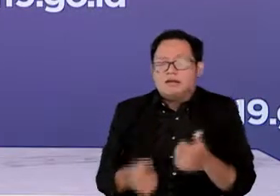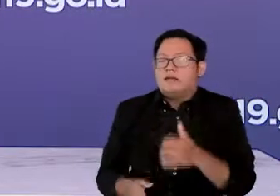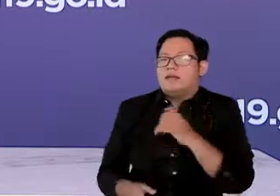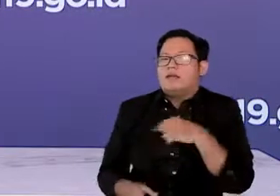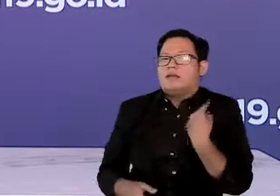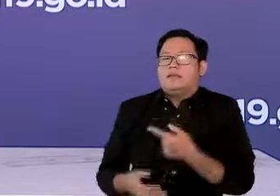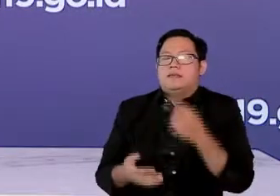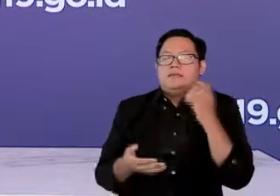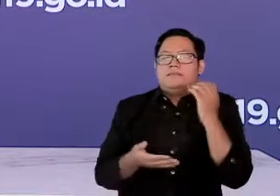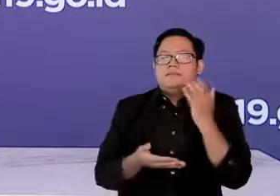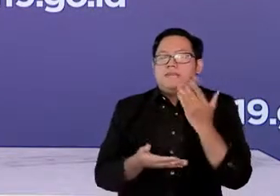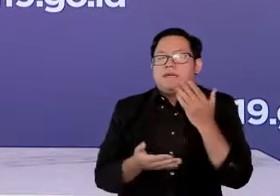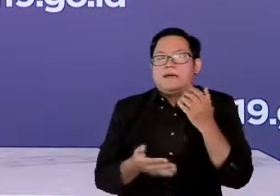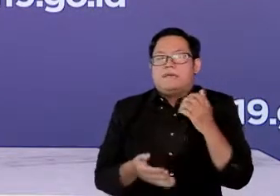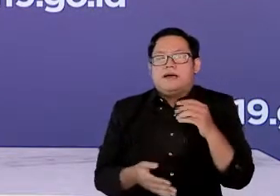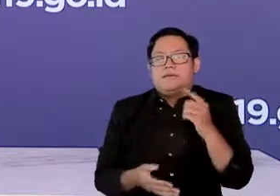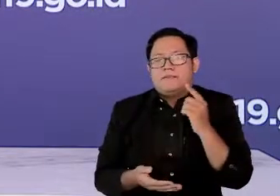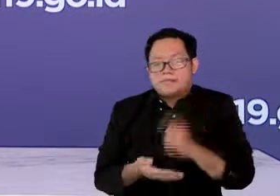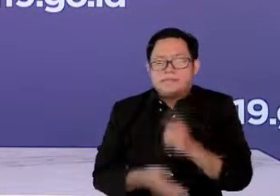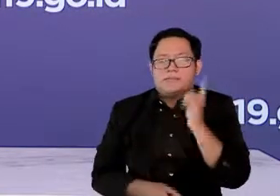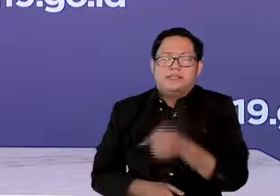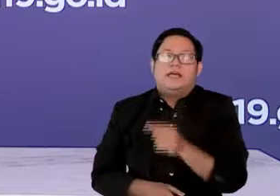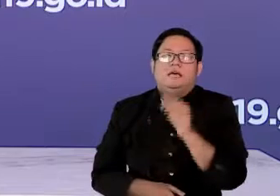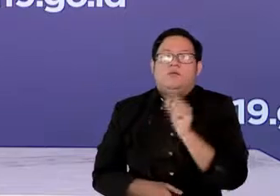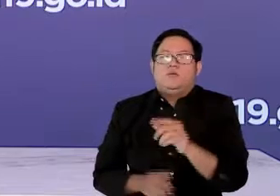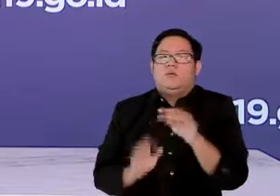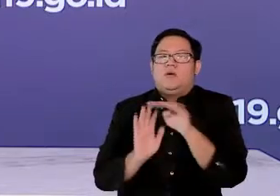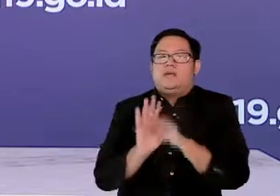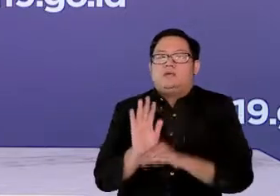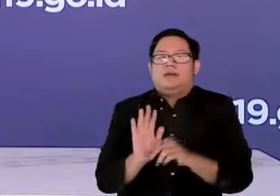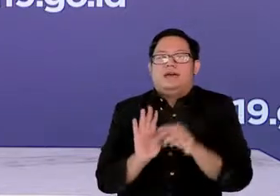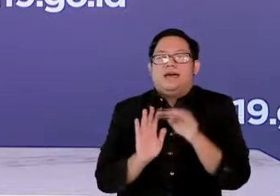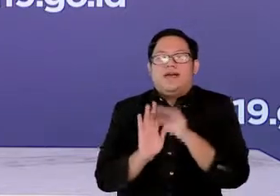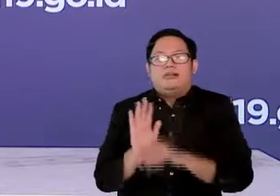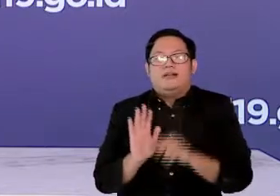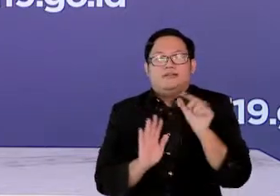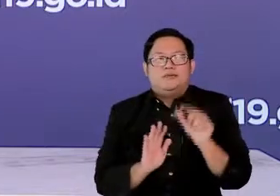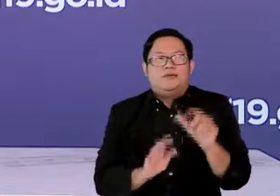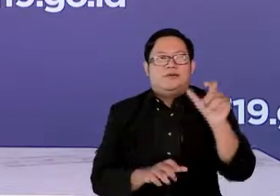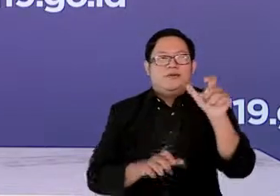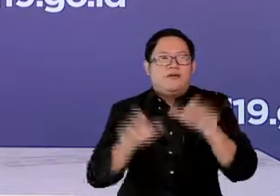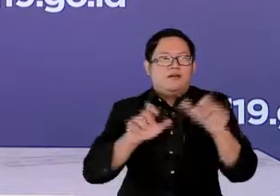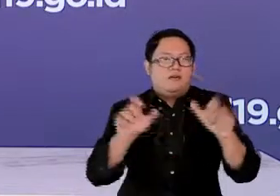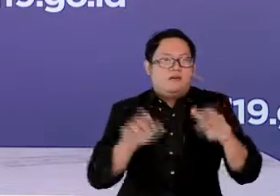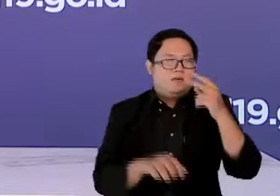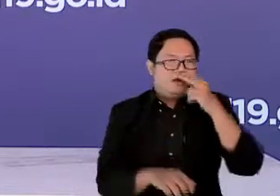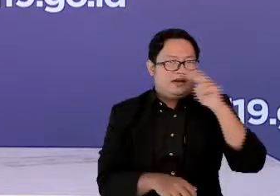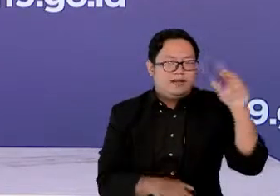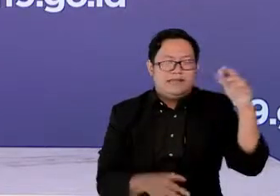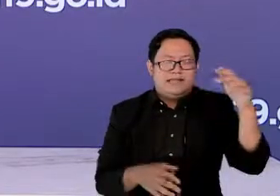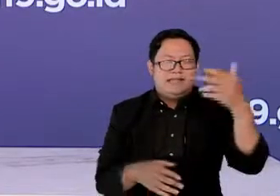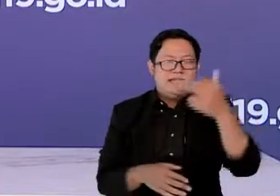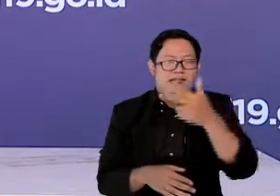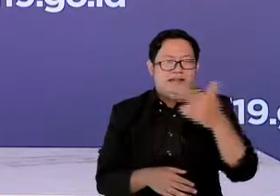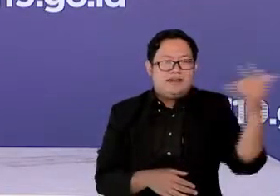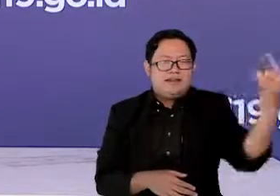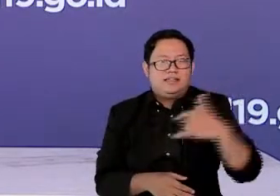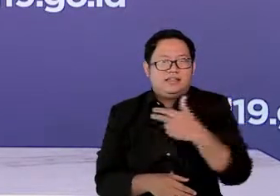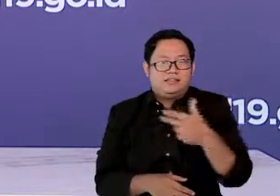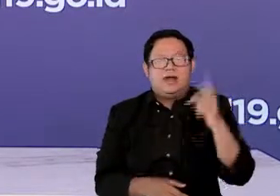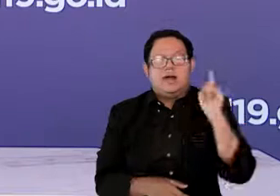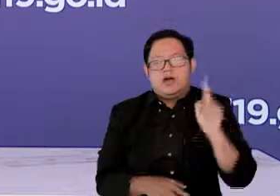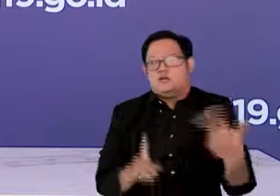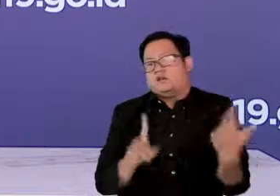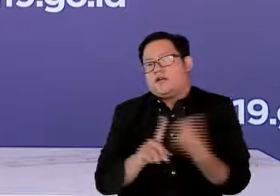policy restrictions for international travelers who are coming to Indonesia is to make sure that they are vaccinated, either first